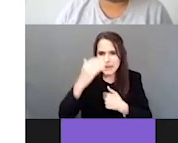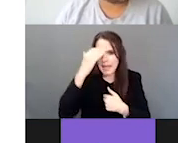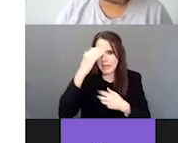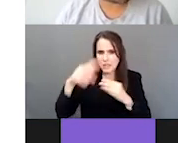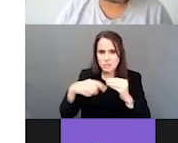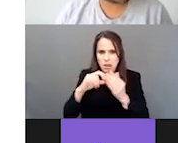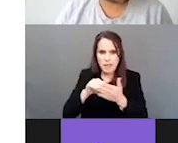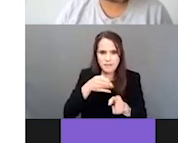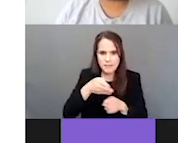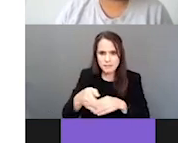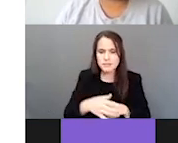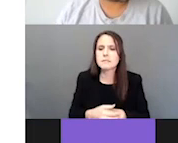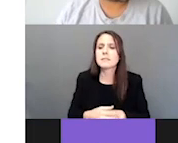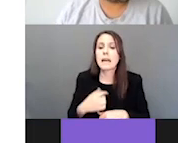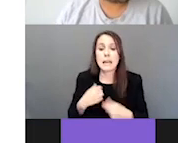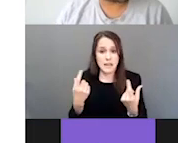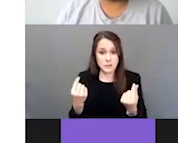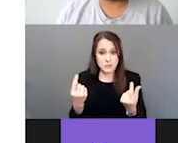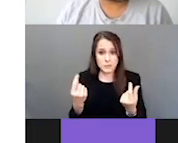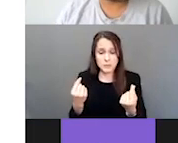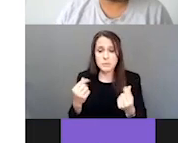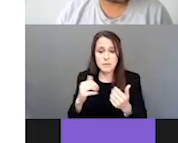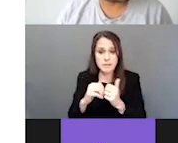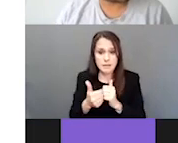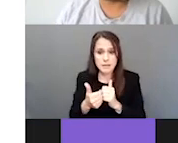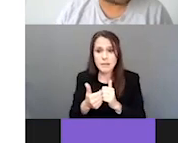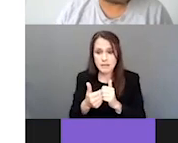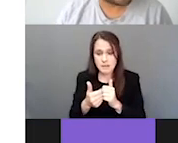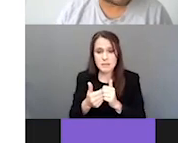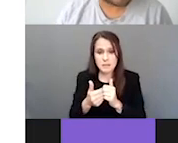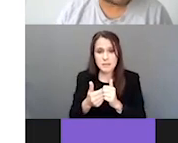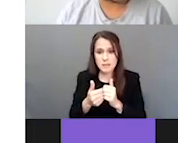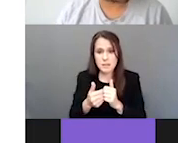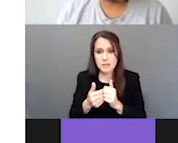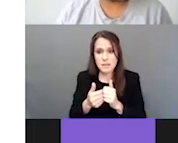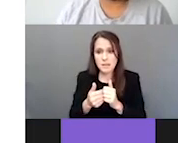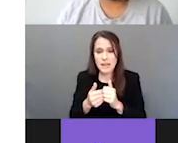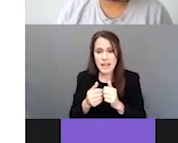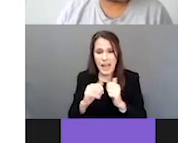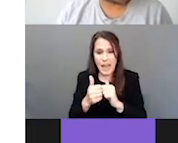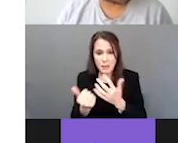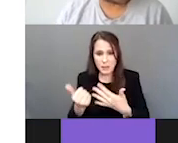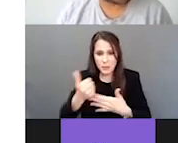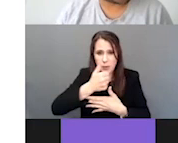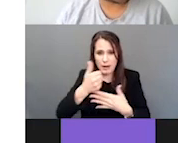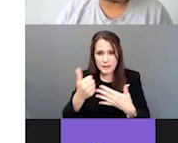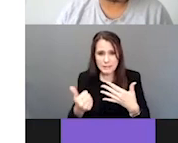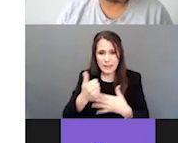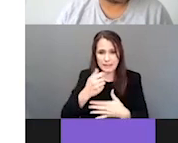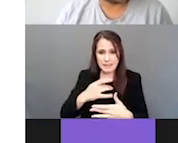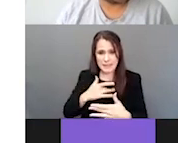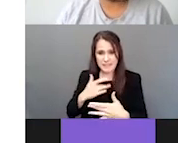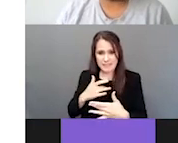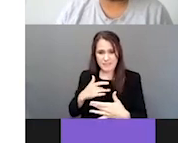And I do this precisely by the way that I problematize and contextualize a lot of what